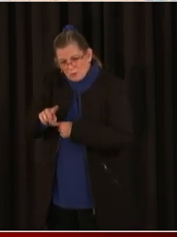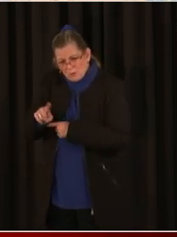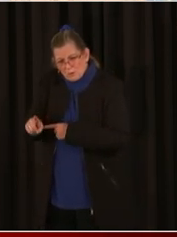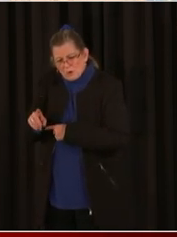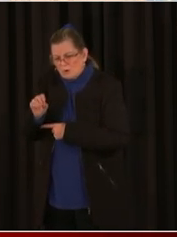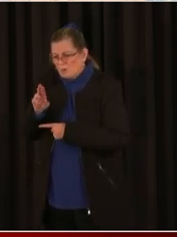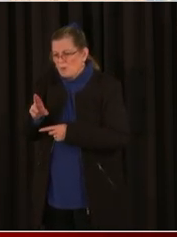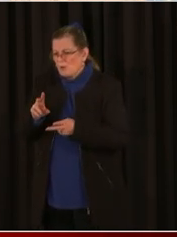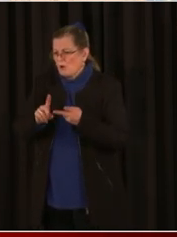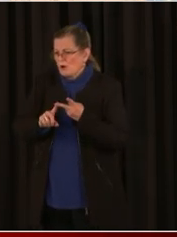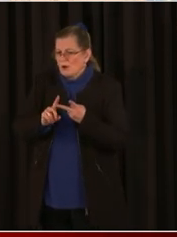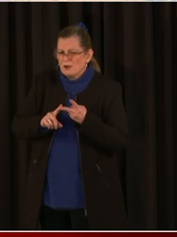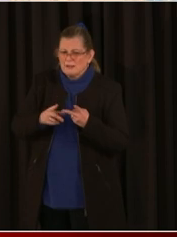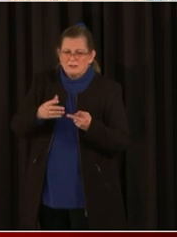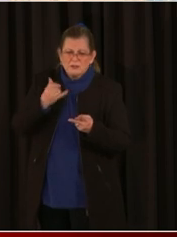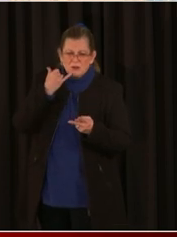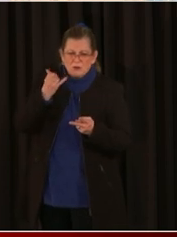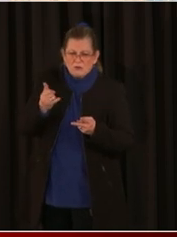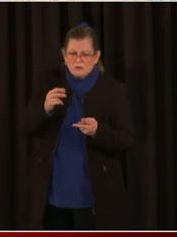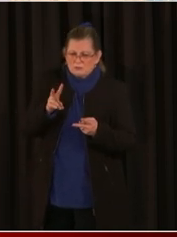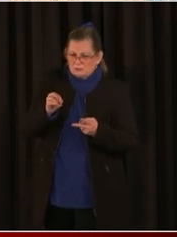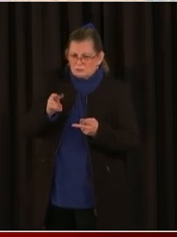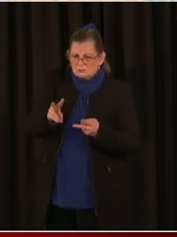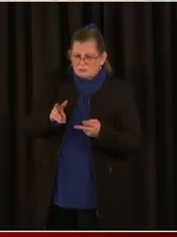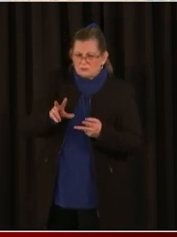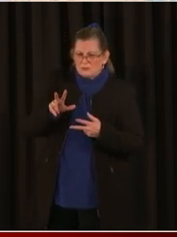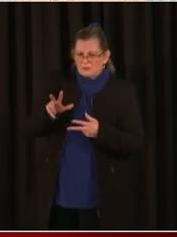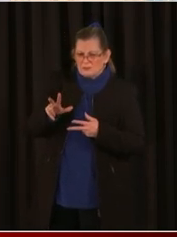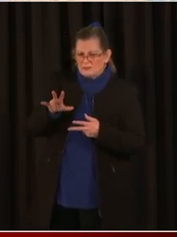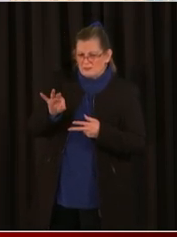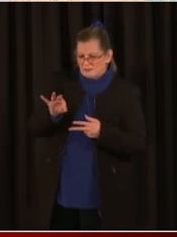311 or dial